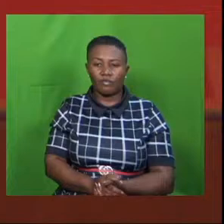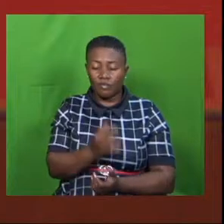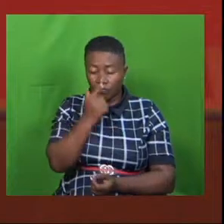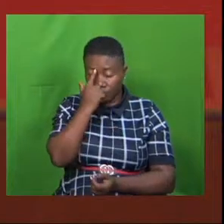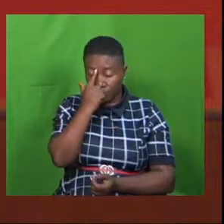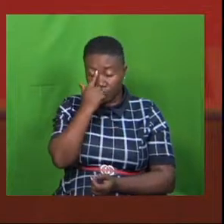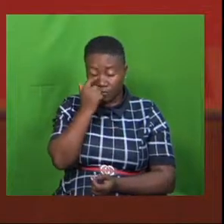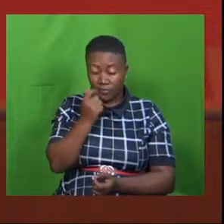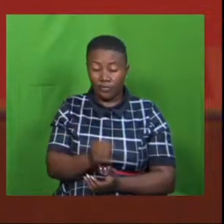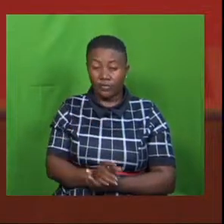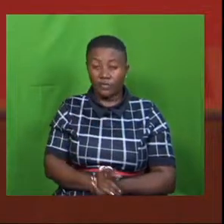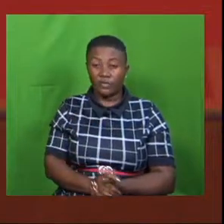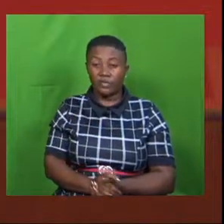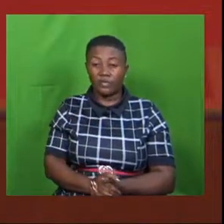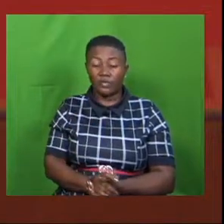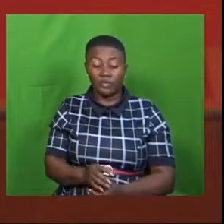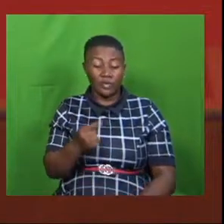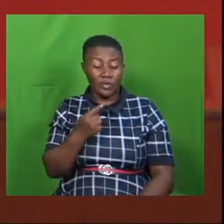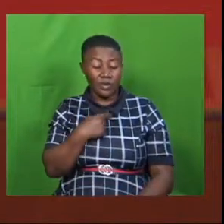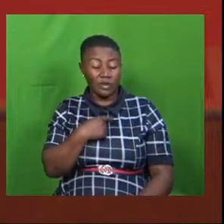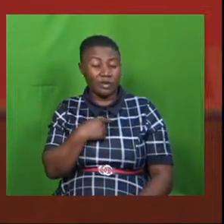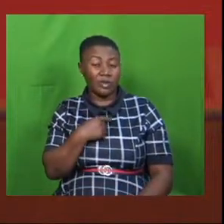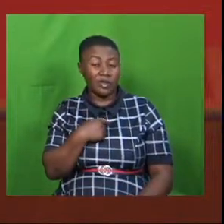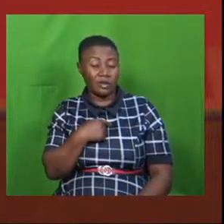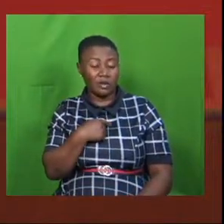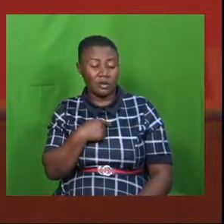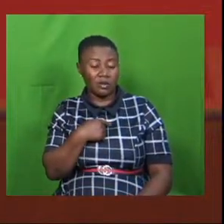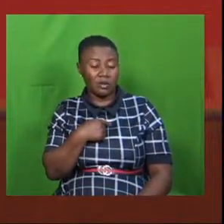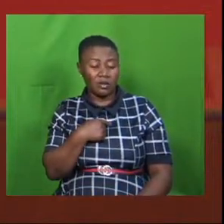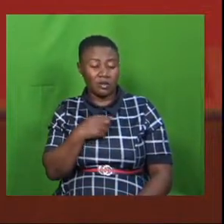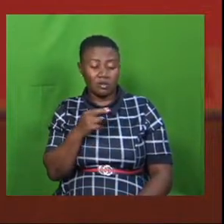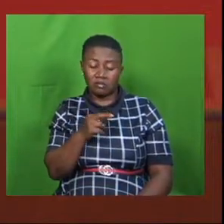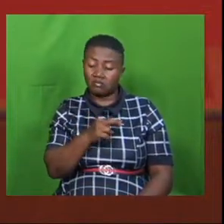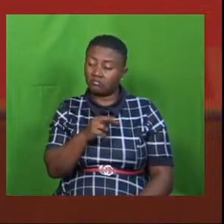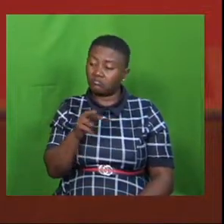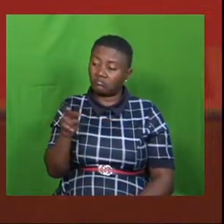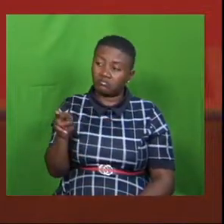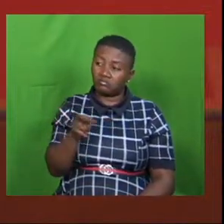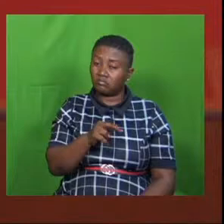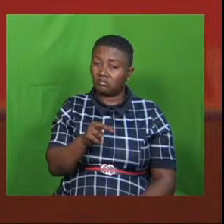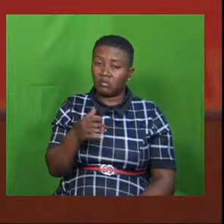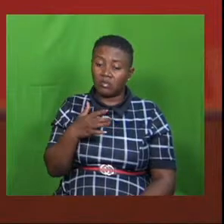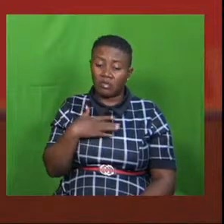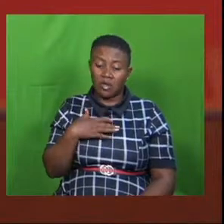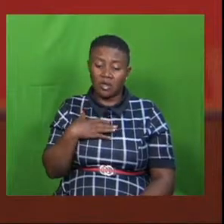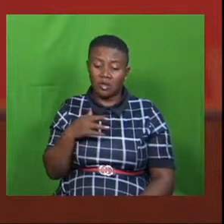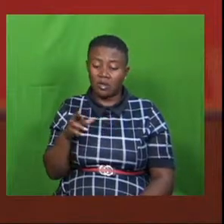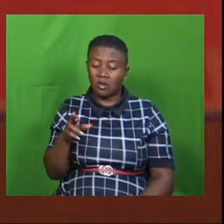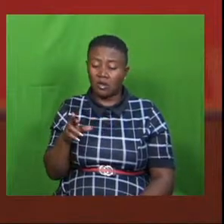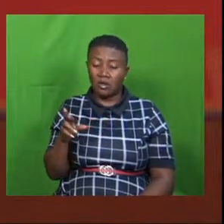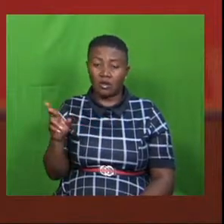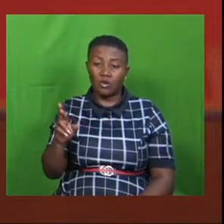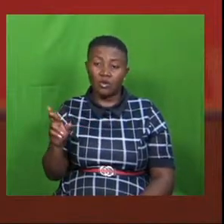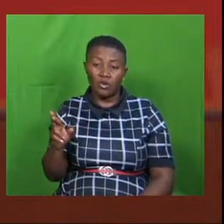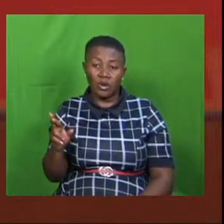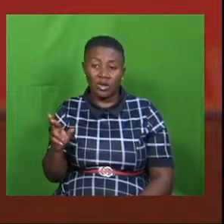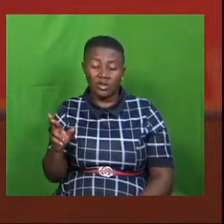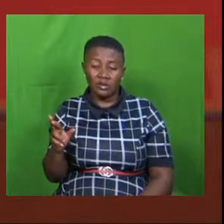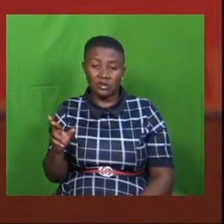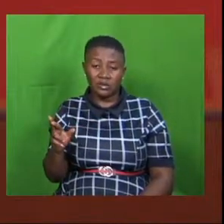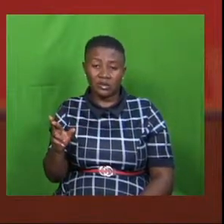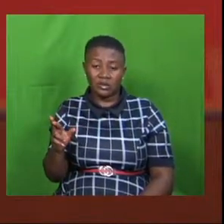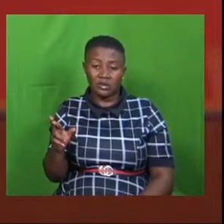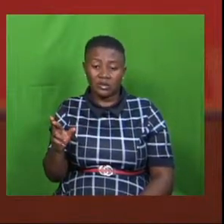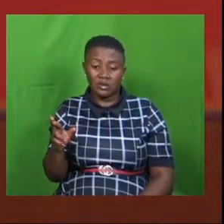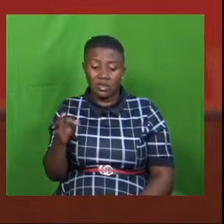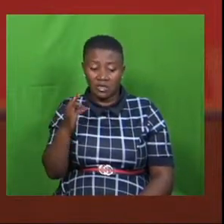definitely will be looking at my rights if you have people who want to contribute, and then after that I go to